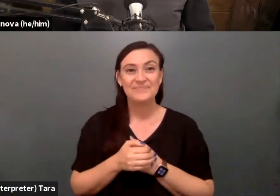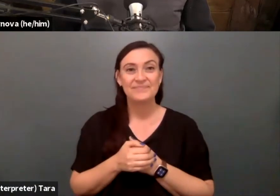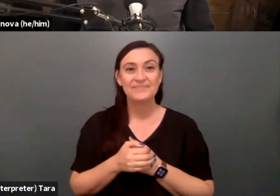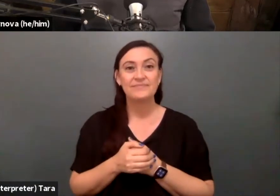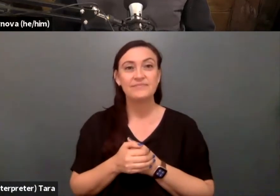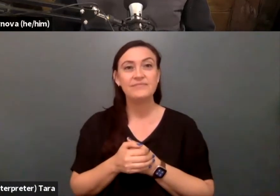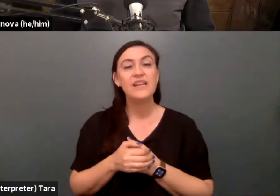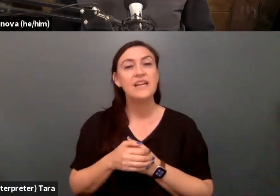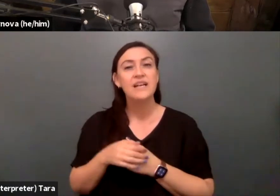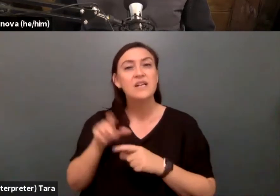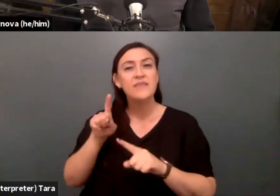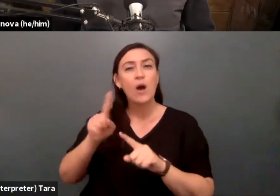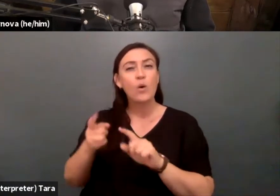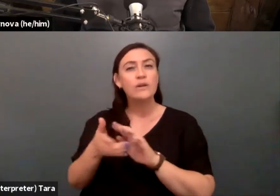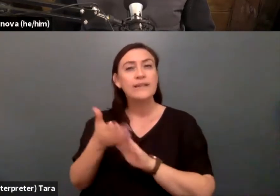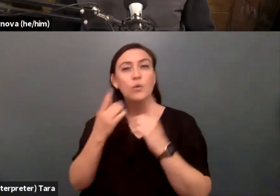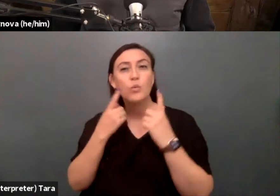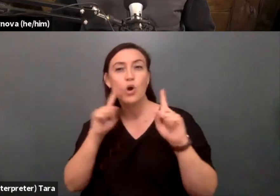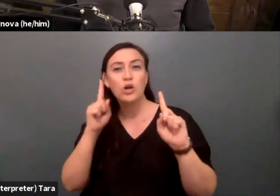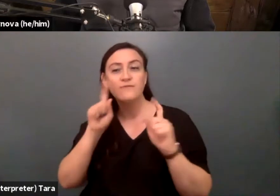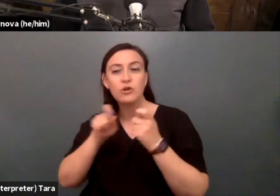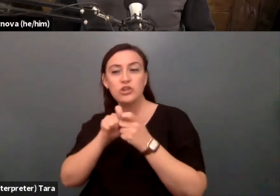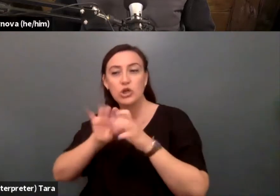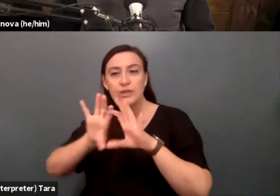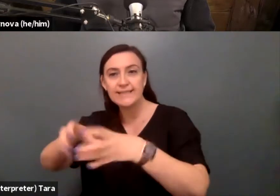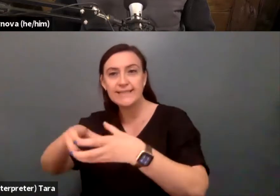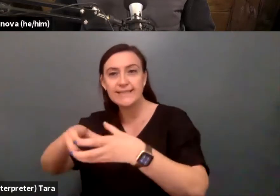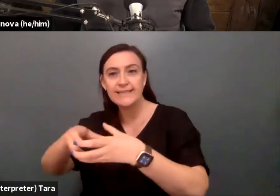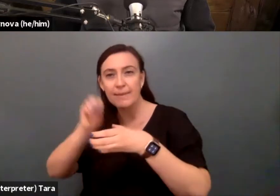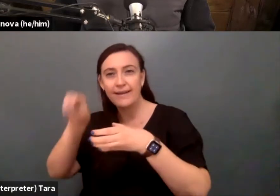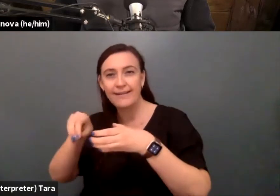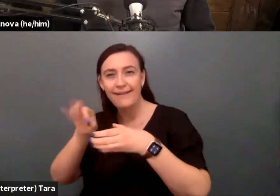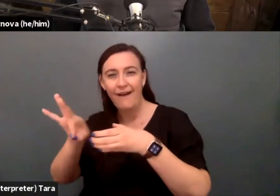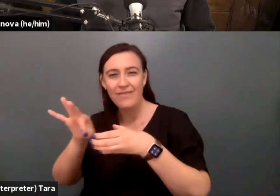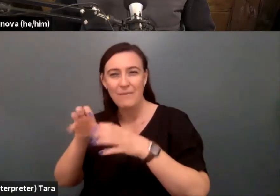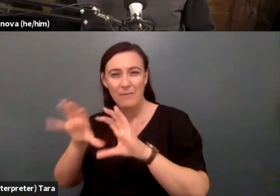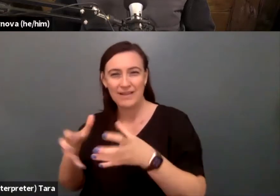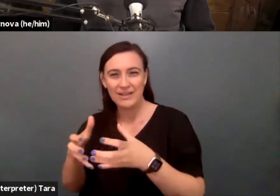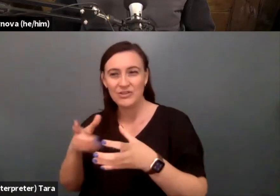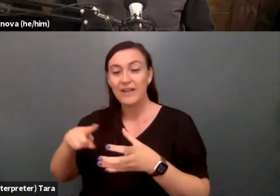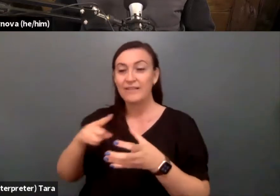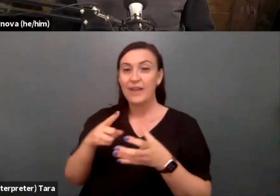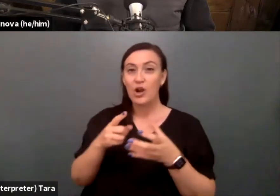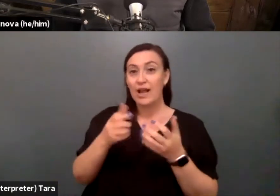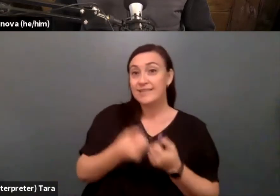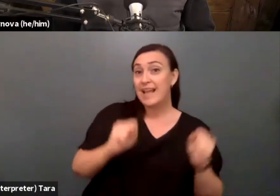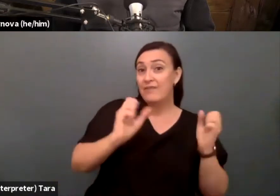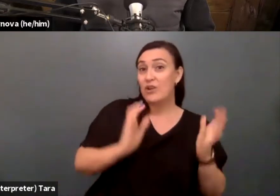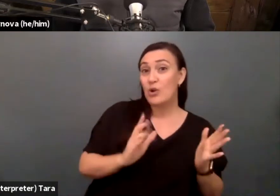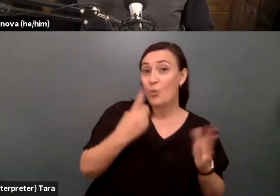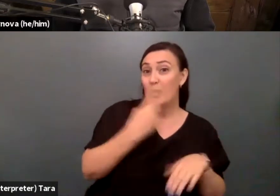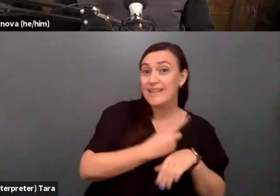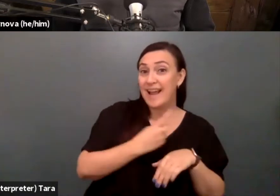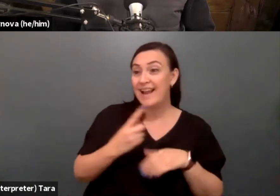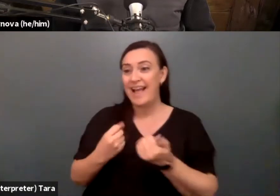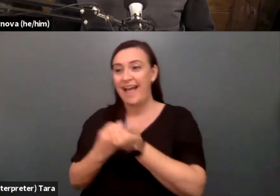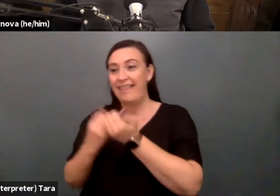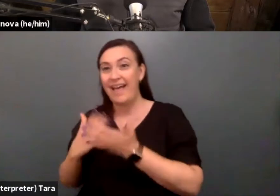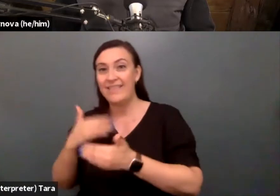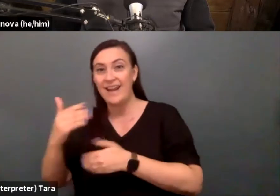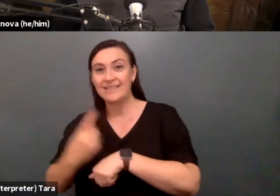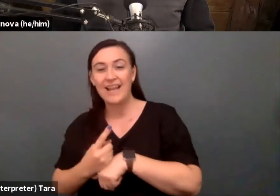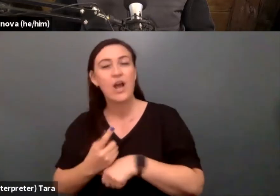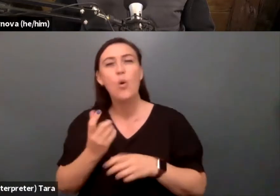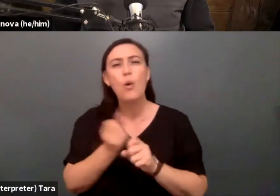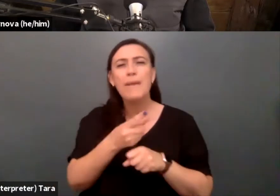That only works for a certain segment of the population to be a savior one day and an ally the next. Why are you a savior? What makes you a